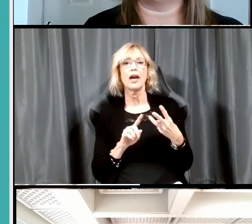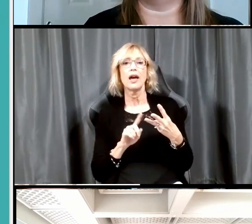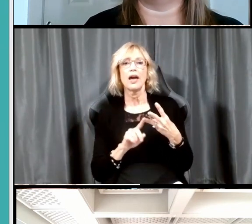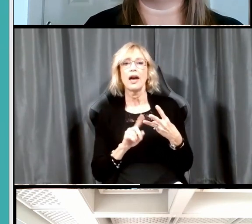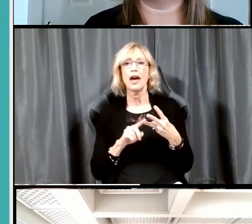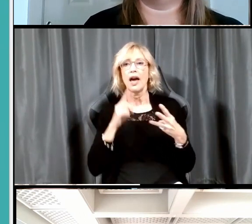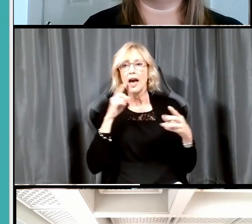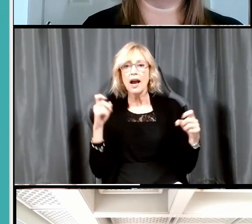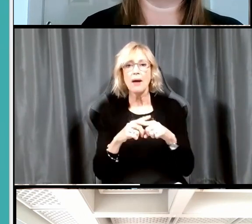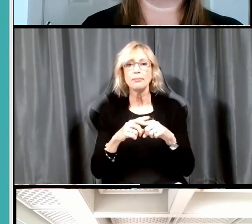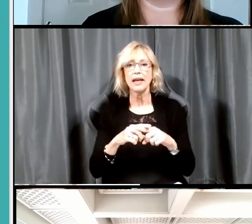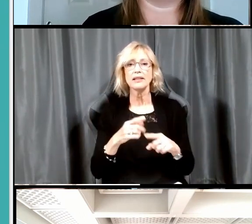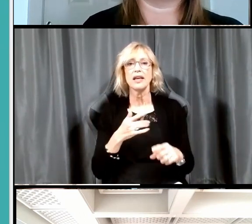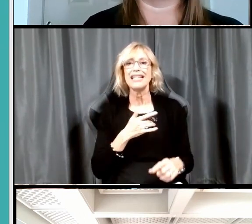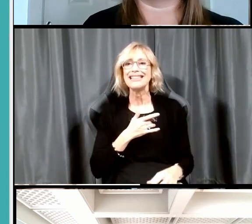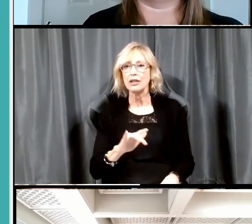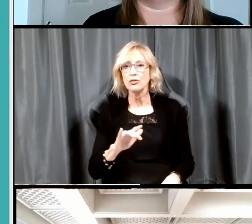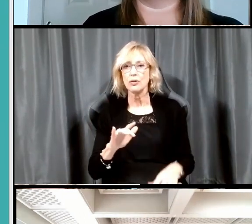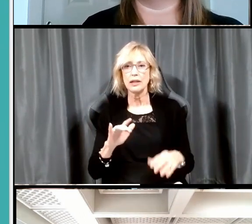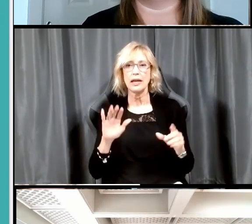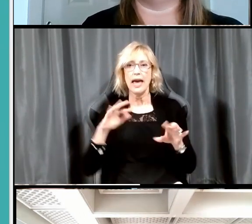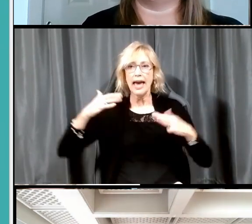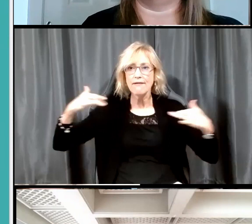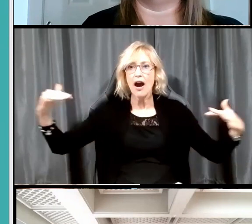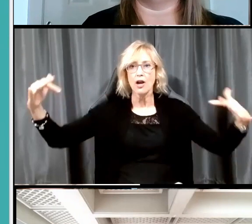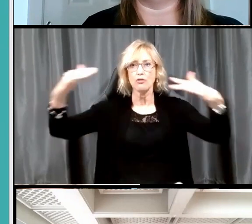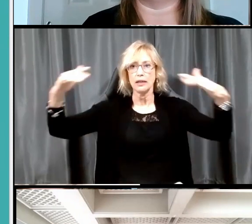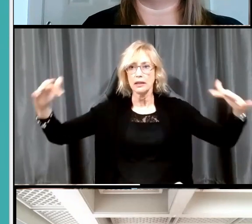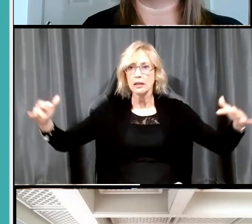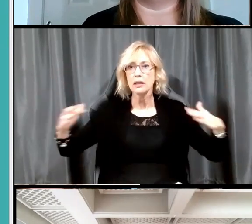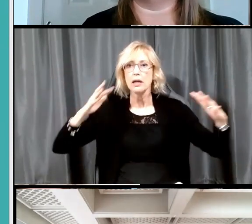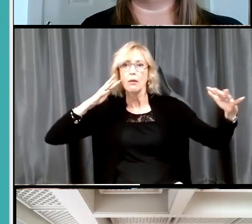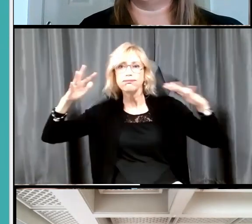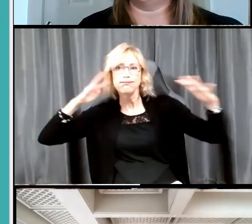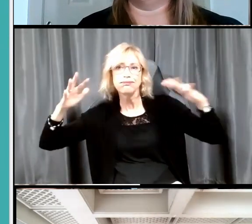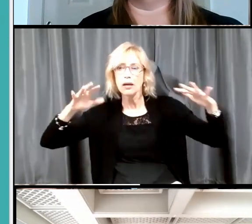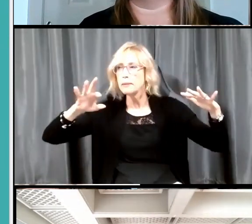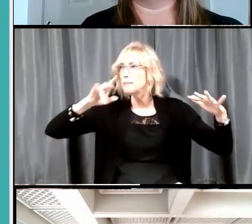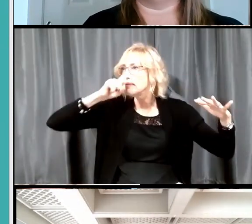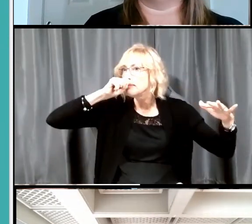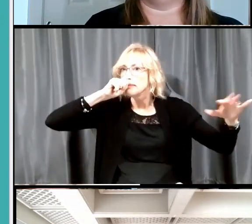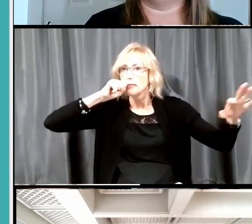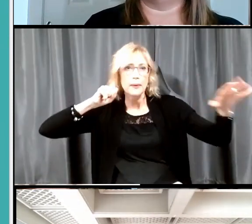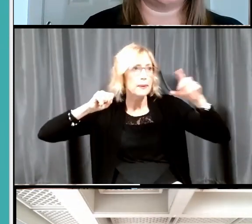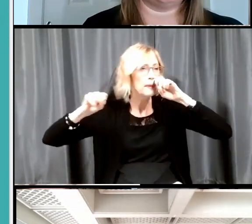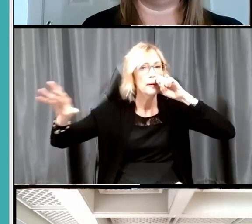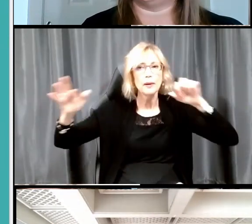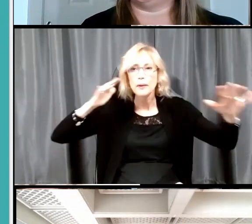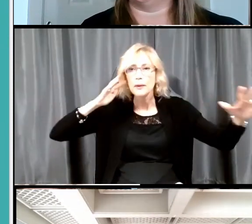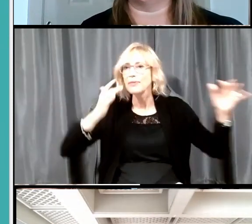sensory environment. That's all of the different things that are going on around us at the same time, the noises, the smells, even